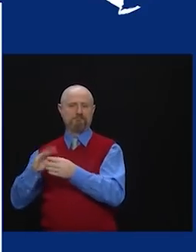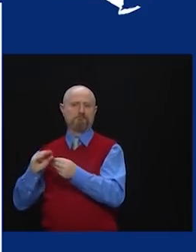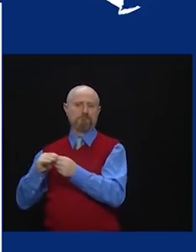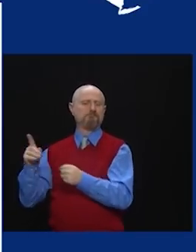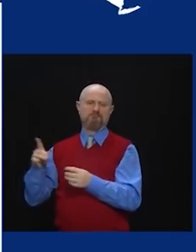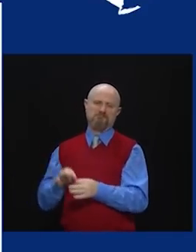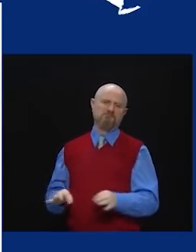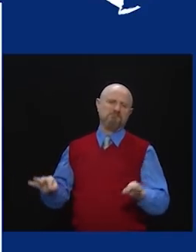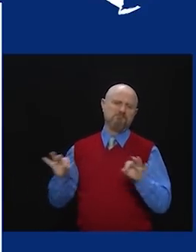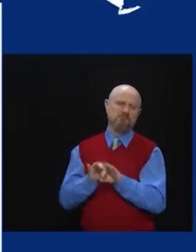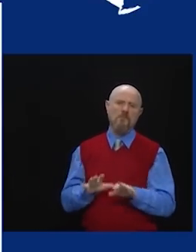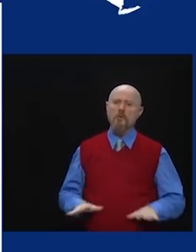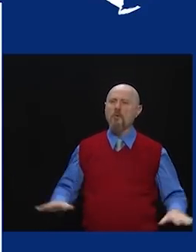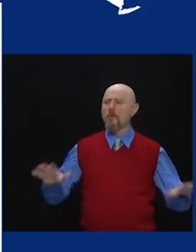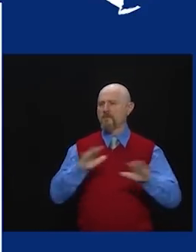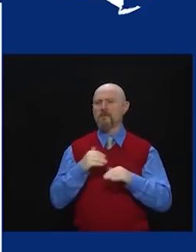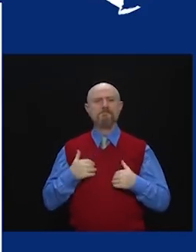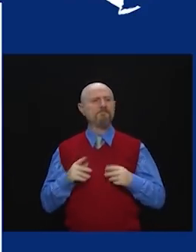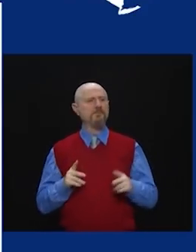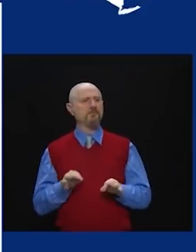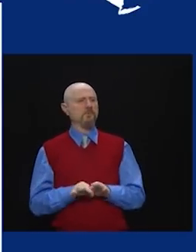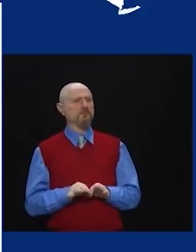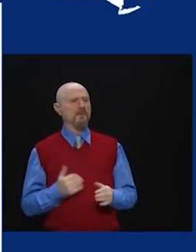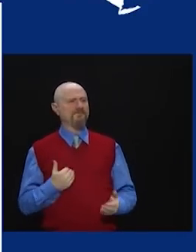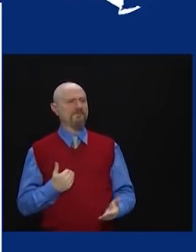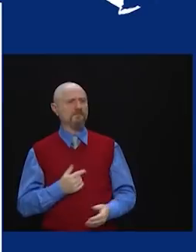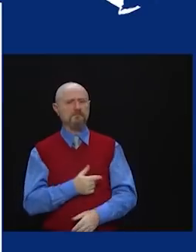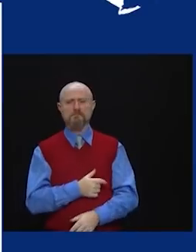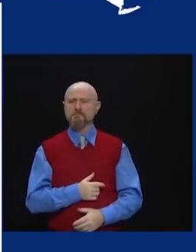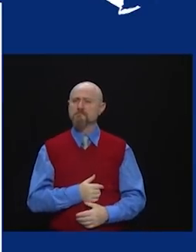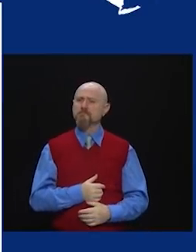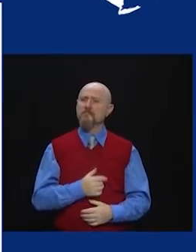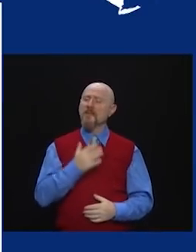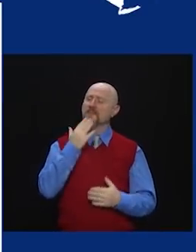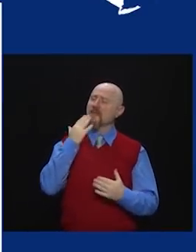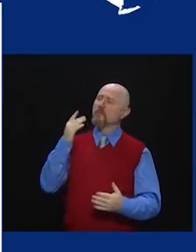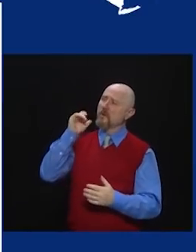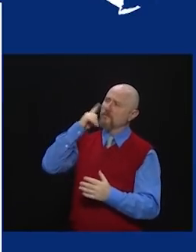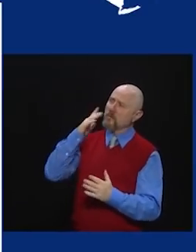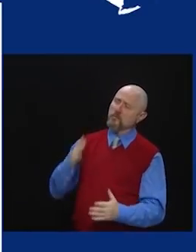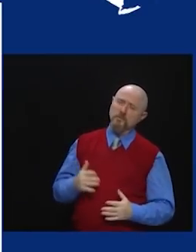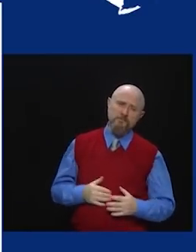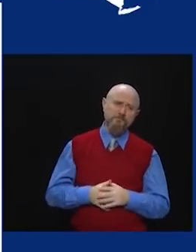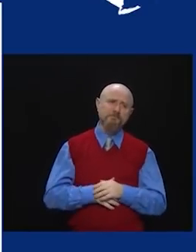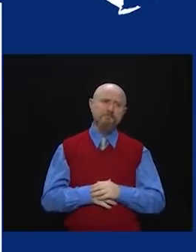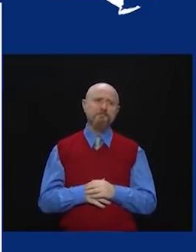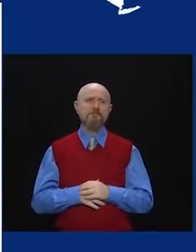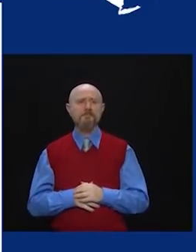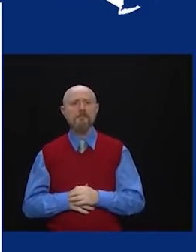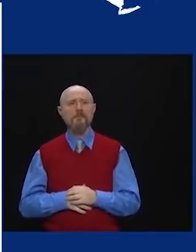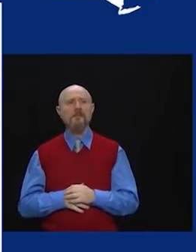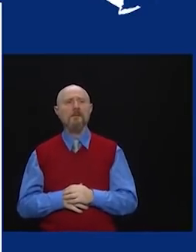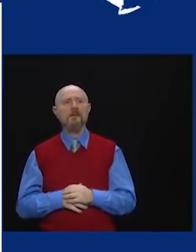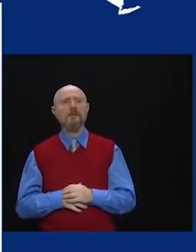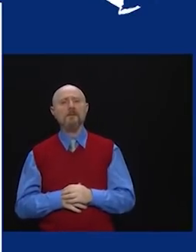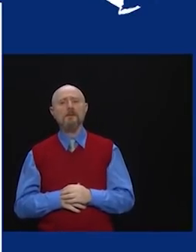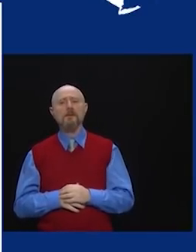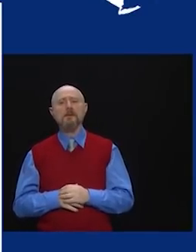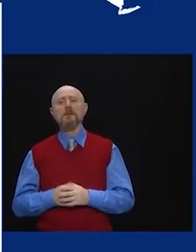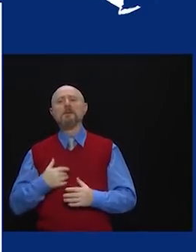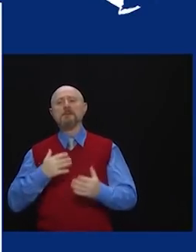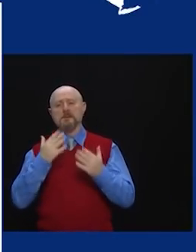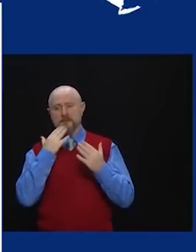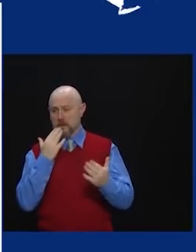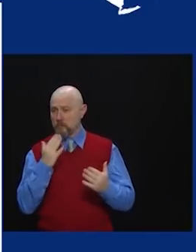of our young people. Thank you, Governor. Thank you, Catherine. Please extend our gratitude to the individuals from many agencies across the